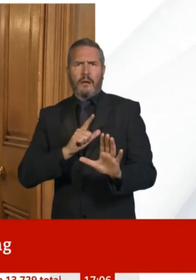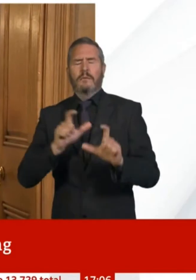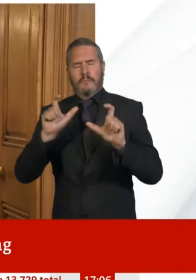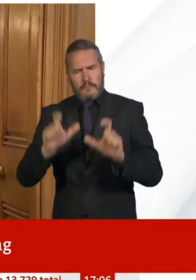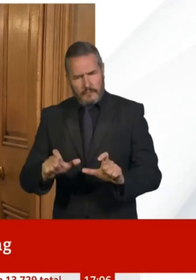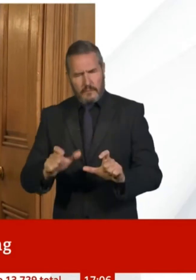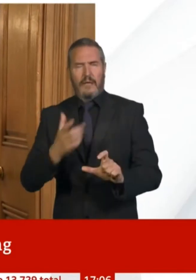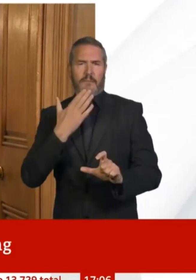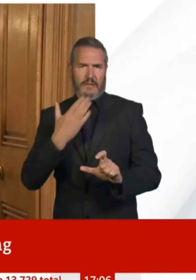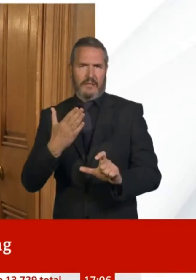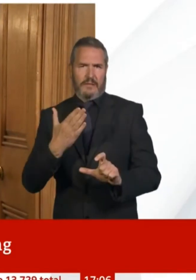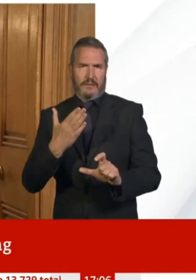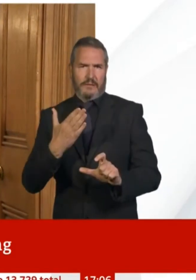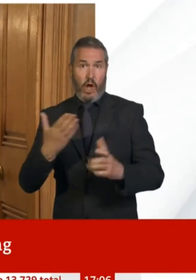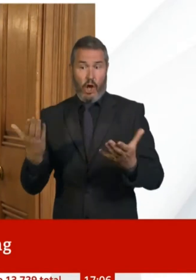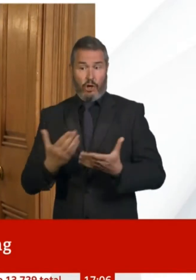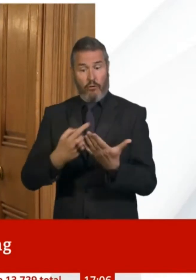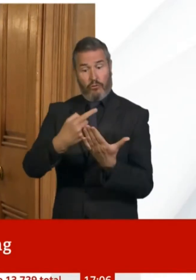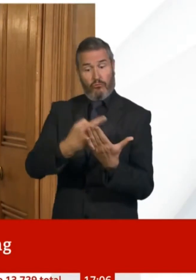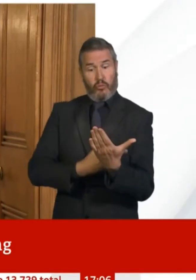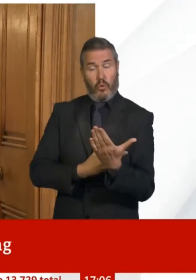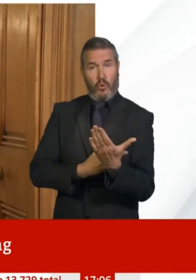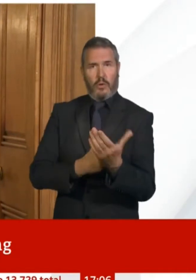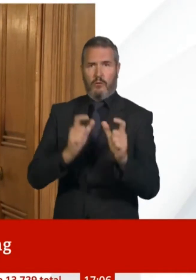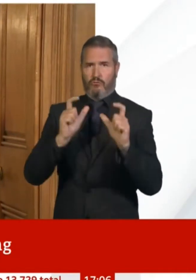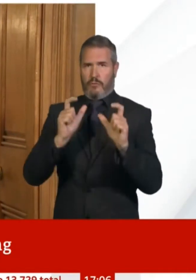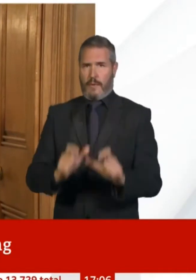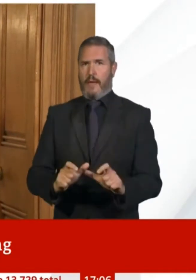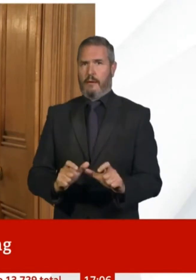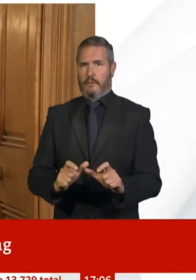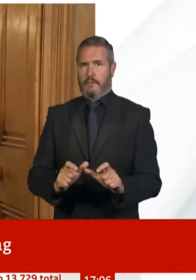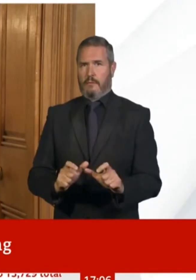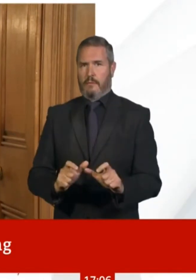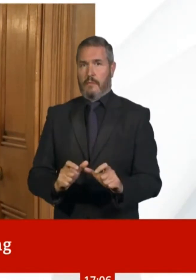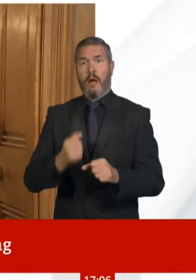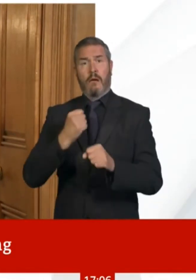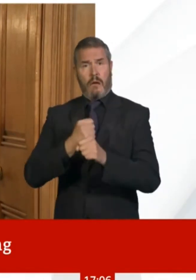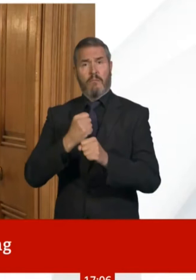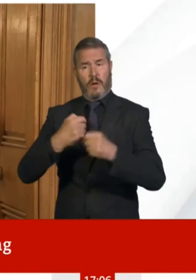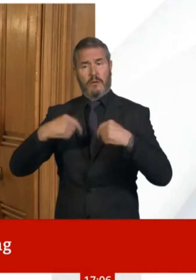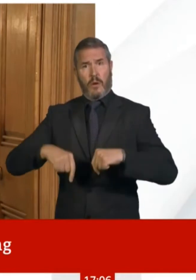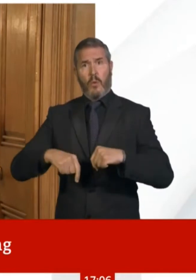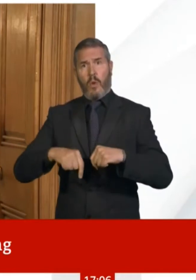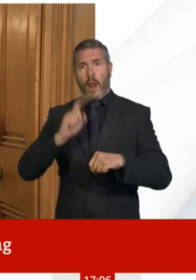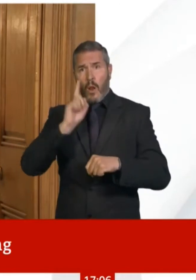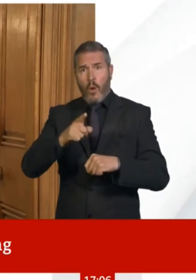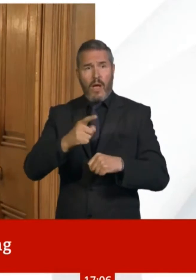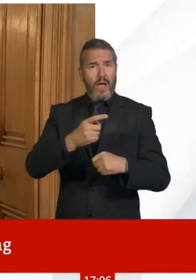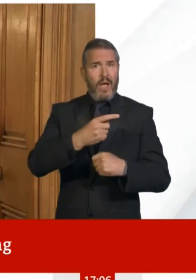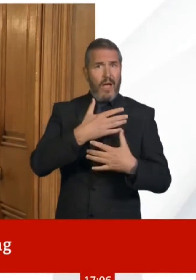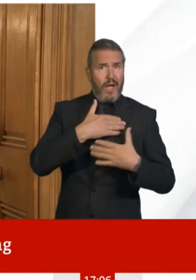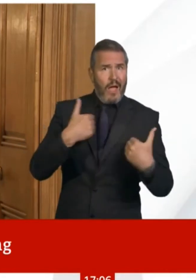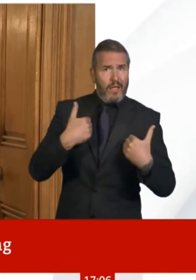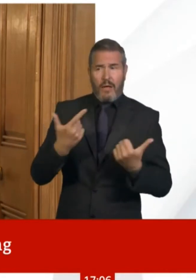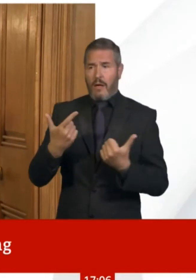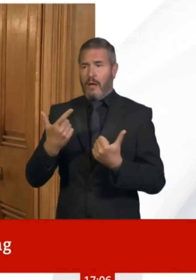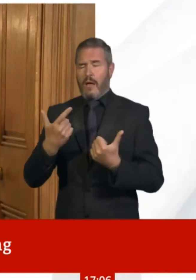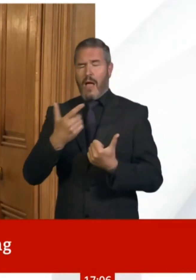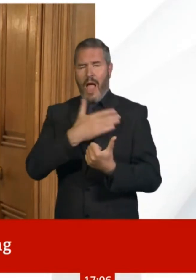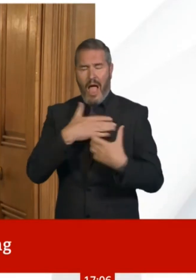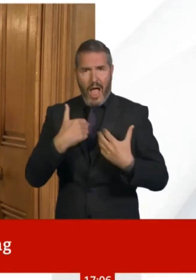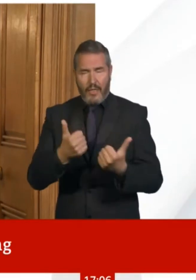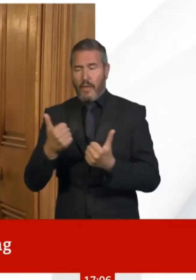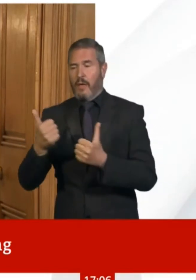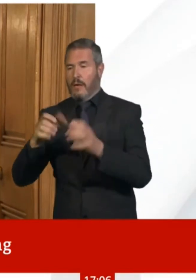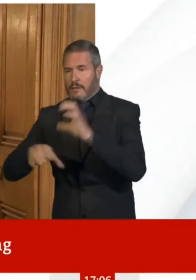So, the current restrictions will remain in place. The government will continue to monitor the data on the impact of the virus. We'll soon be